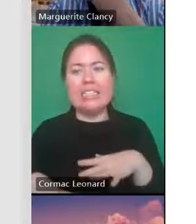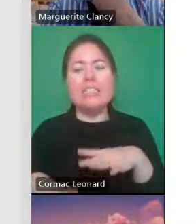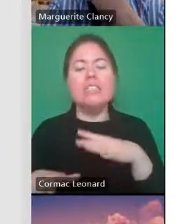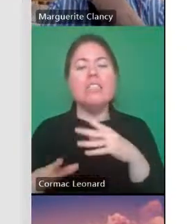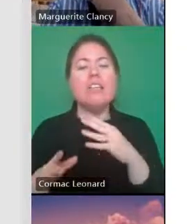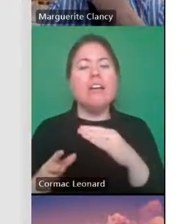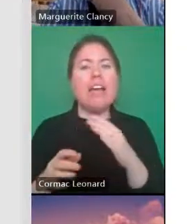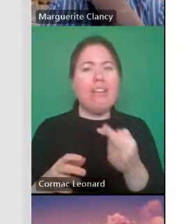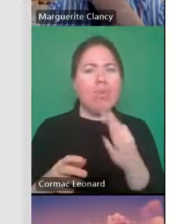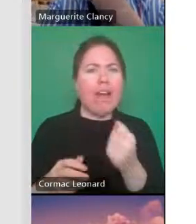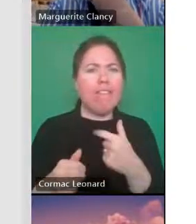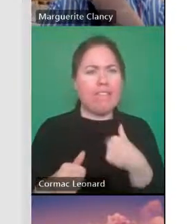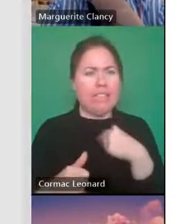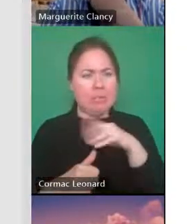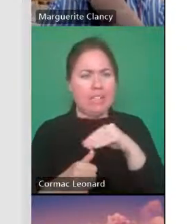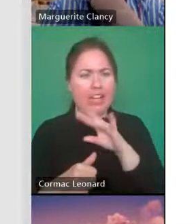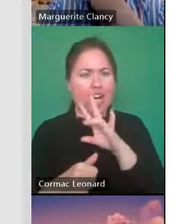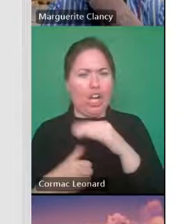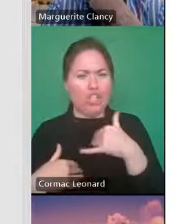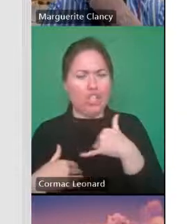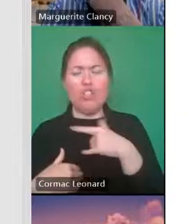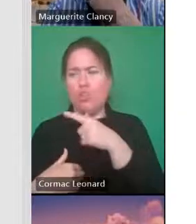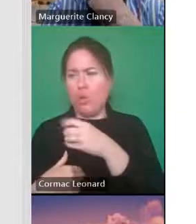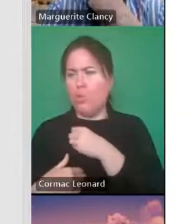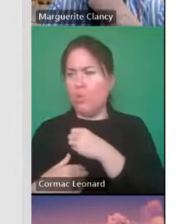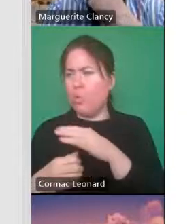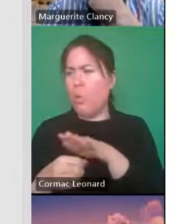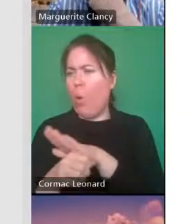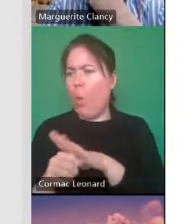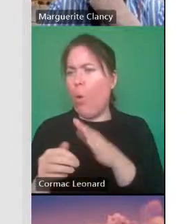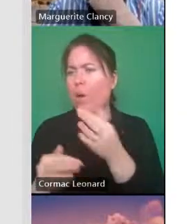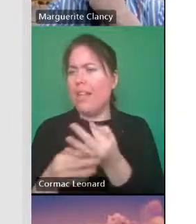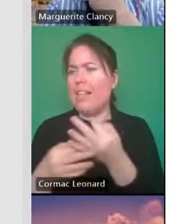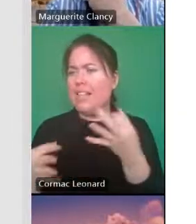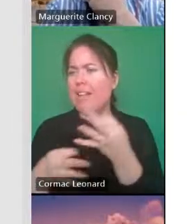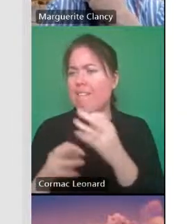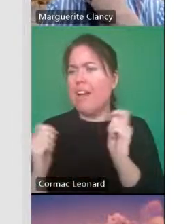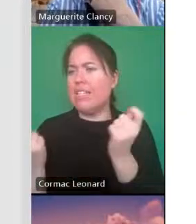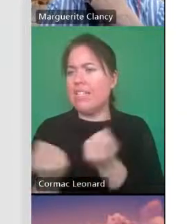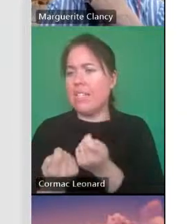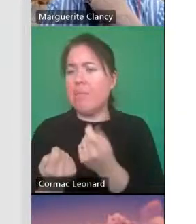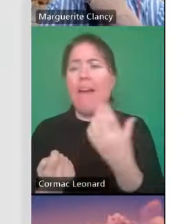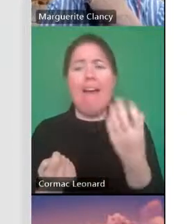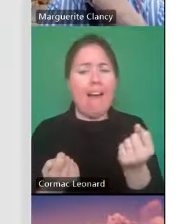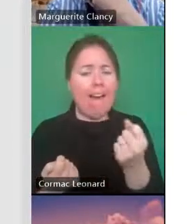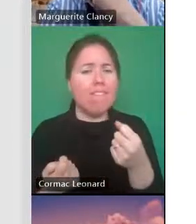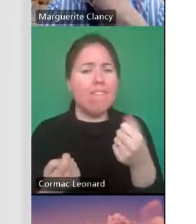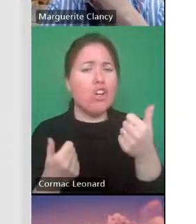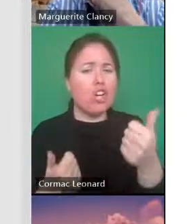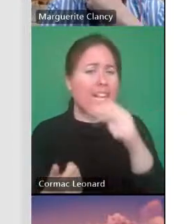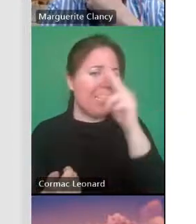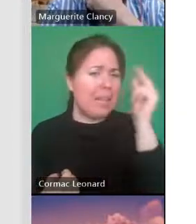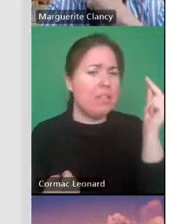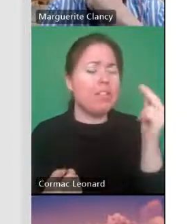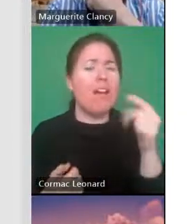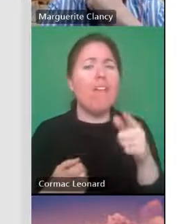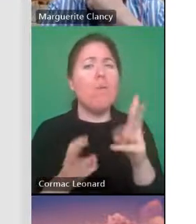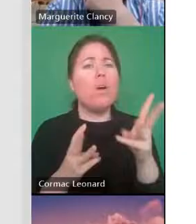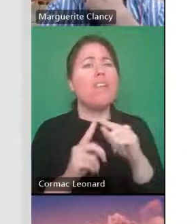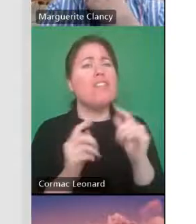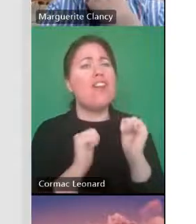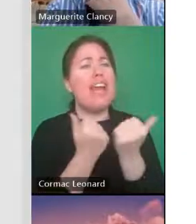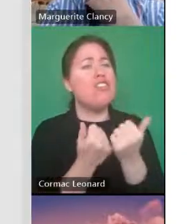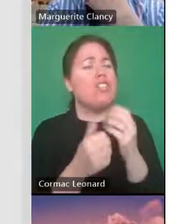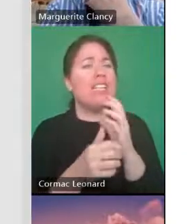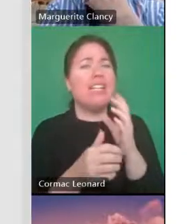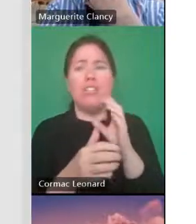do talk to your local safeguarding team. With some very good examples of interagency working or interdisciplinary co-working on self-neglect.